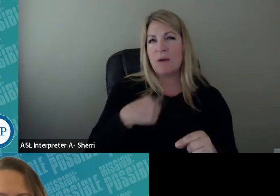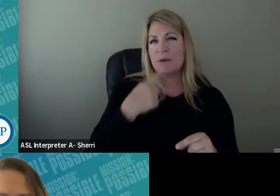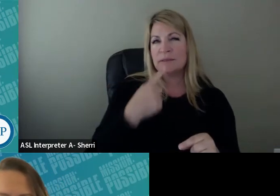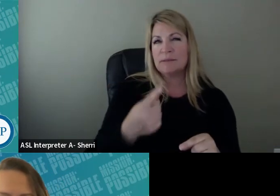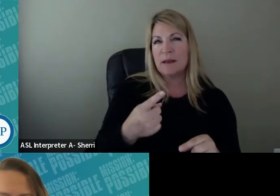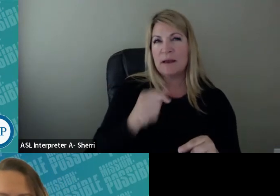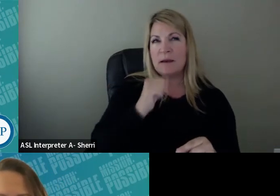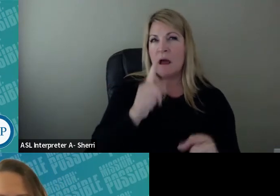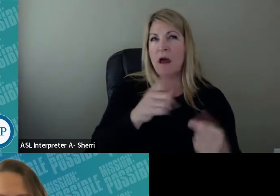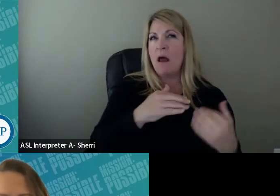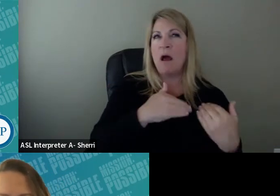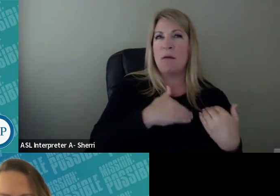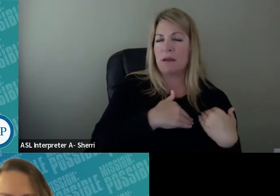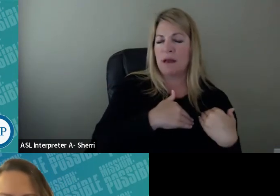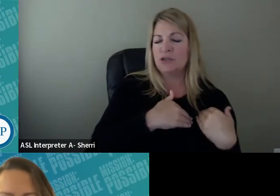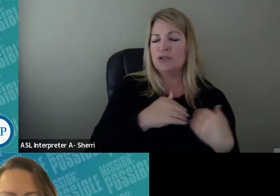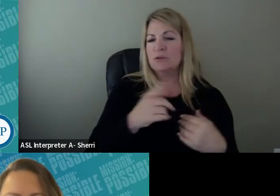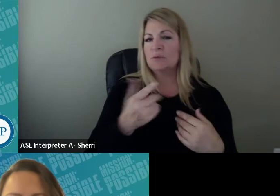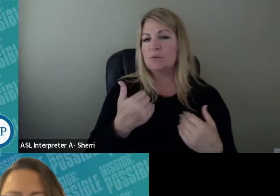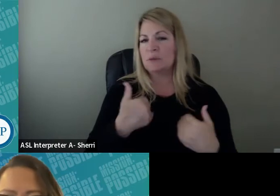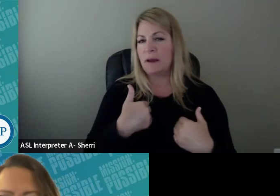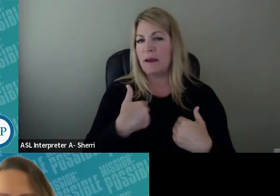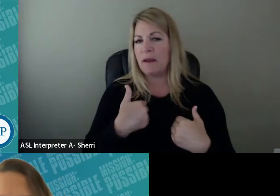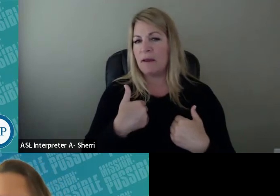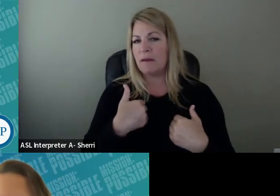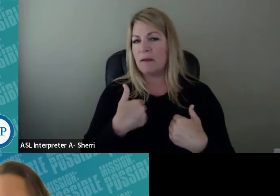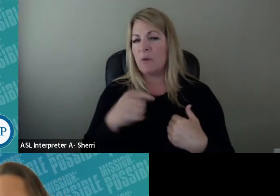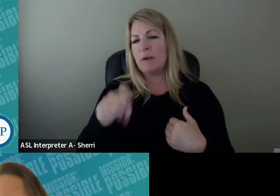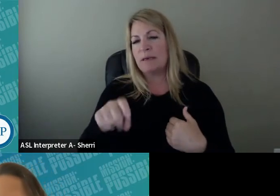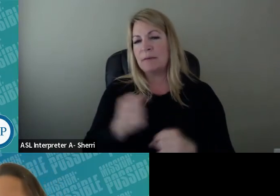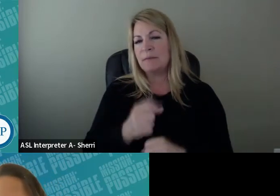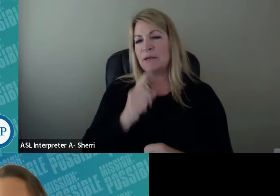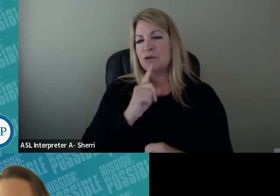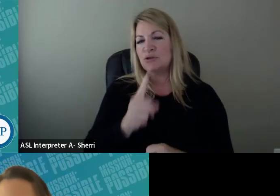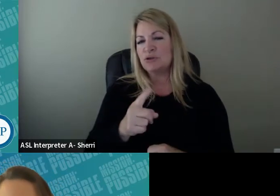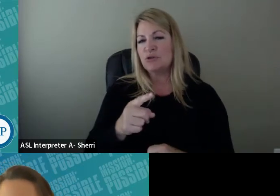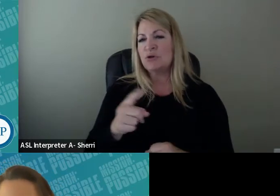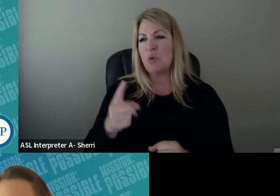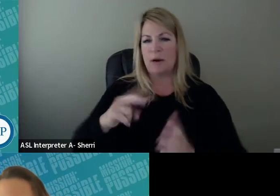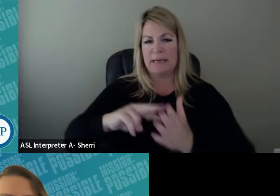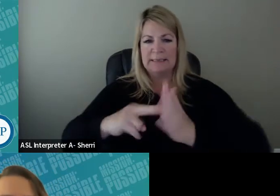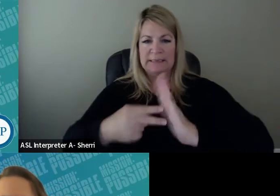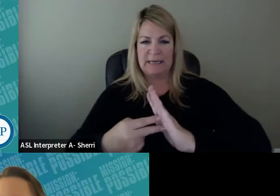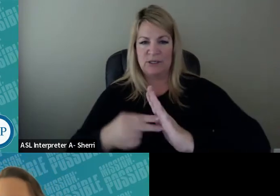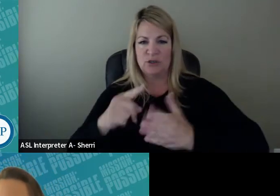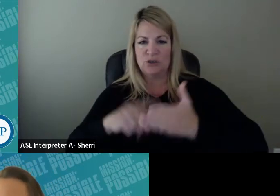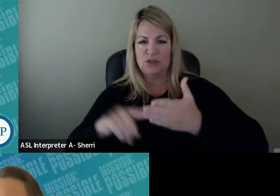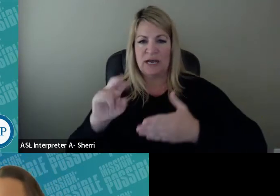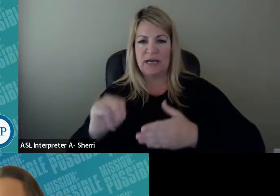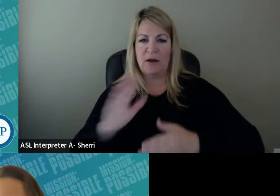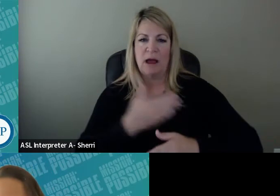an obligation, but we need to make sure that we're intentional in checking in on our